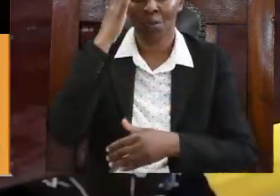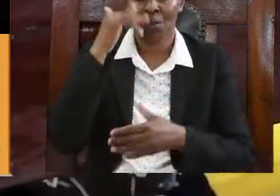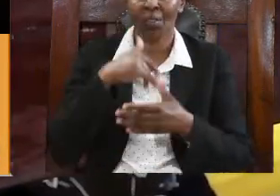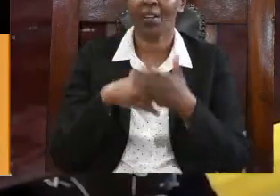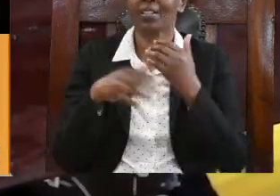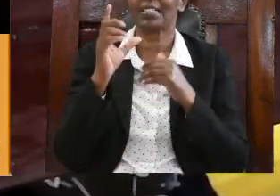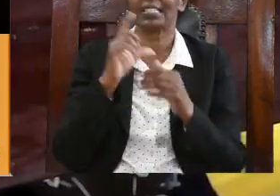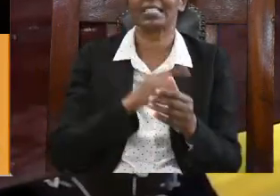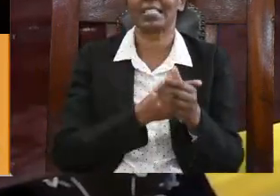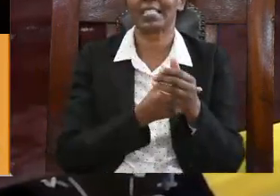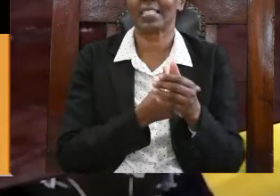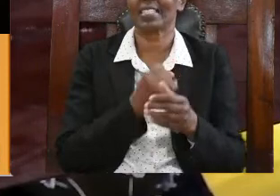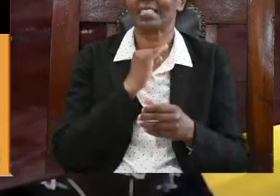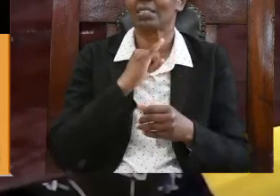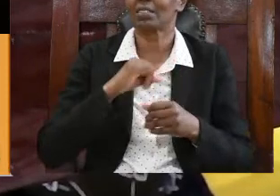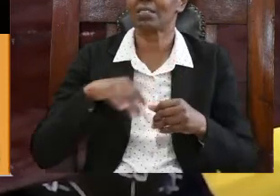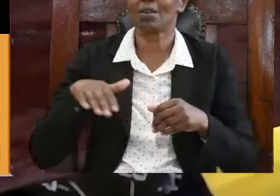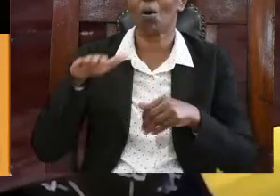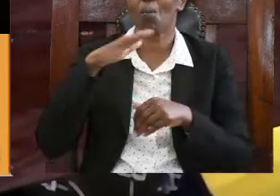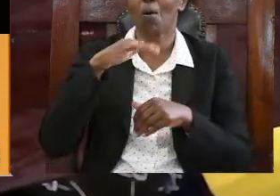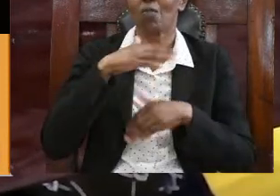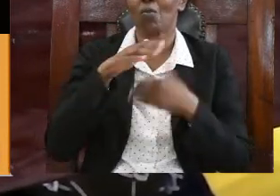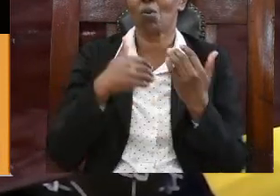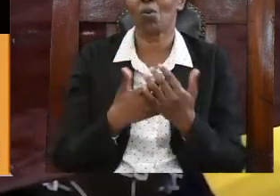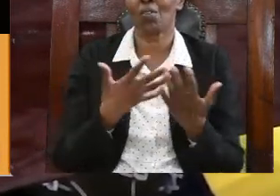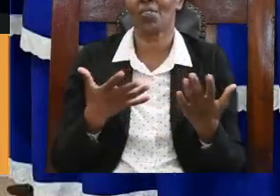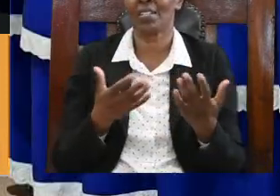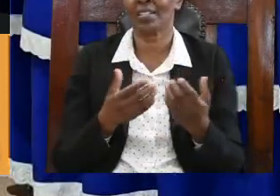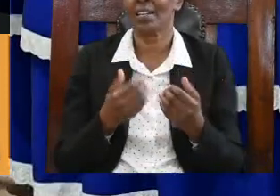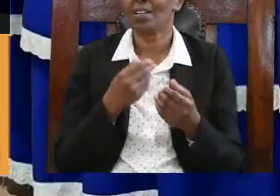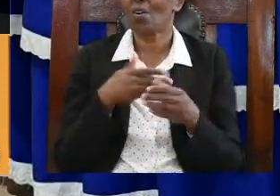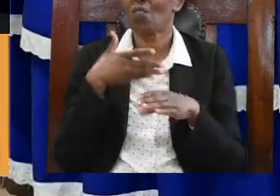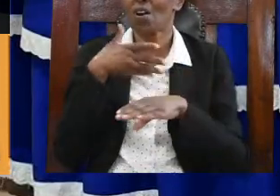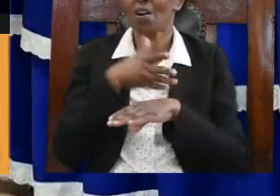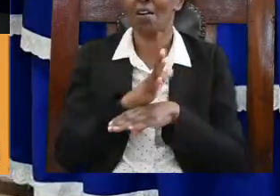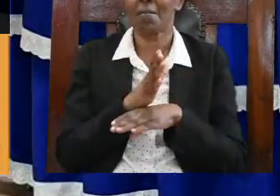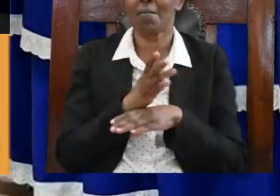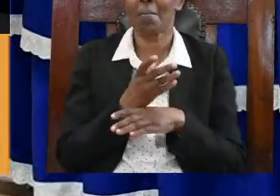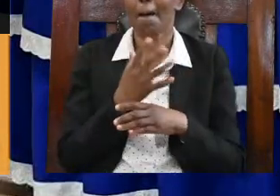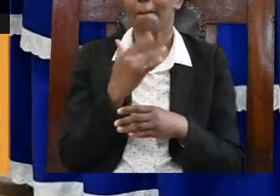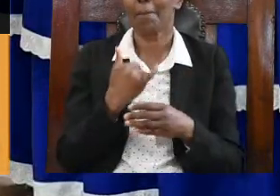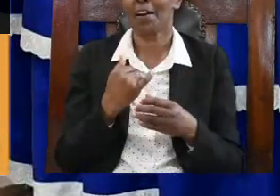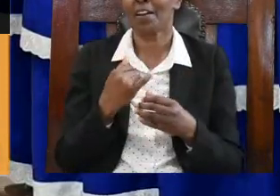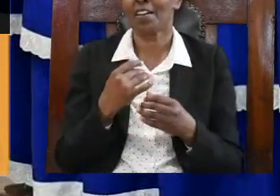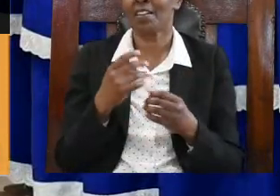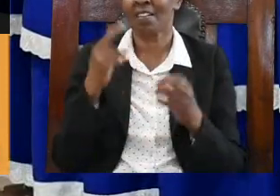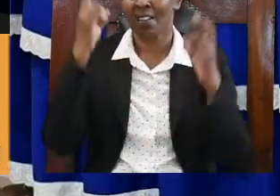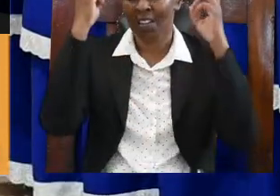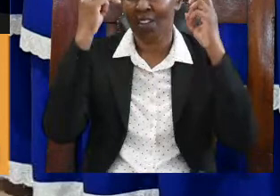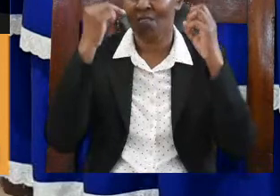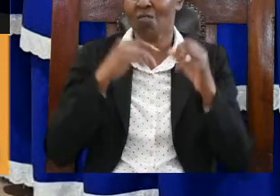of God is sovereign. It cannot be overcome by evil forces.